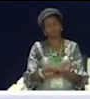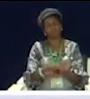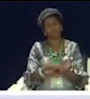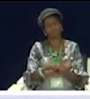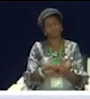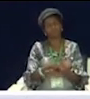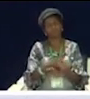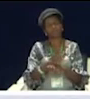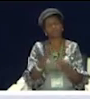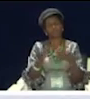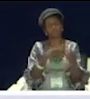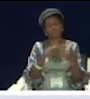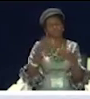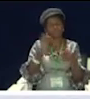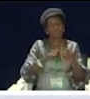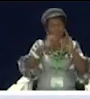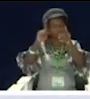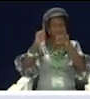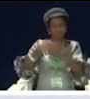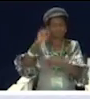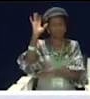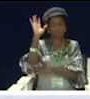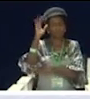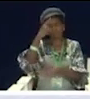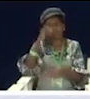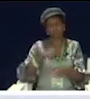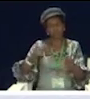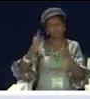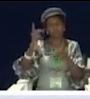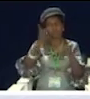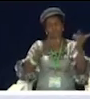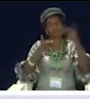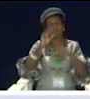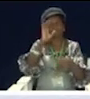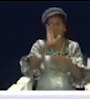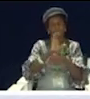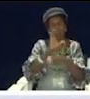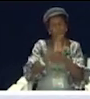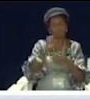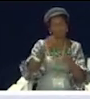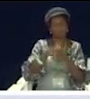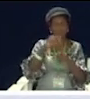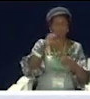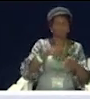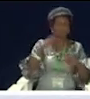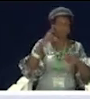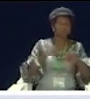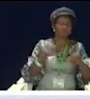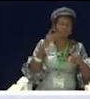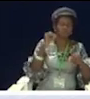in the afternoon because I was visiting the churches in Lagos. By the time she